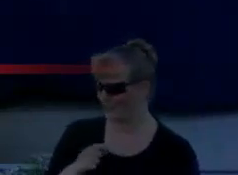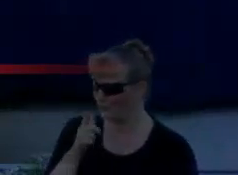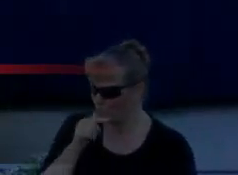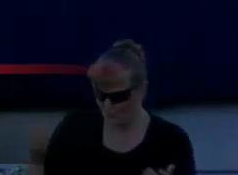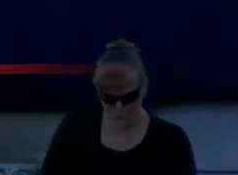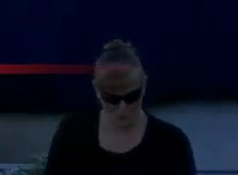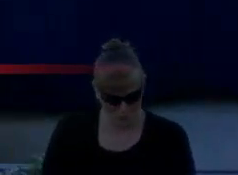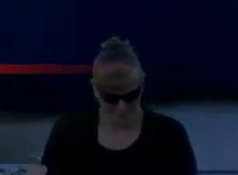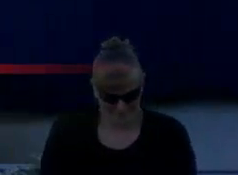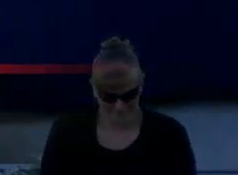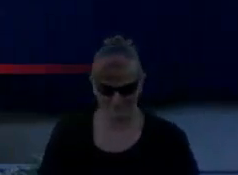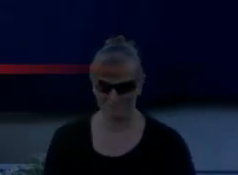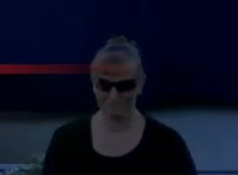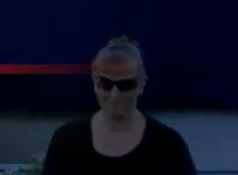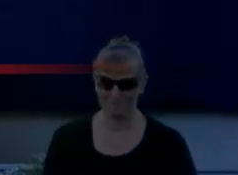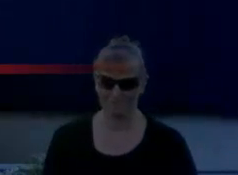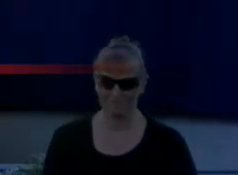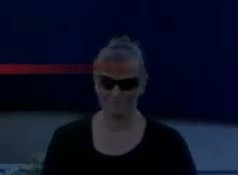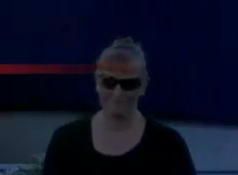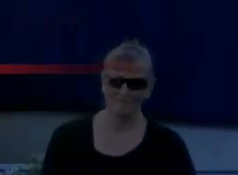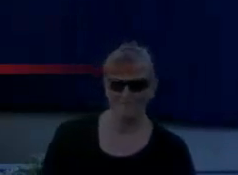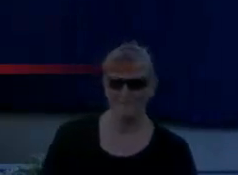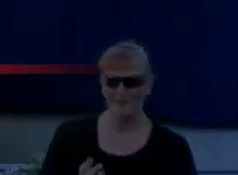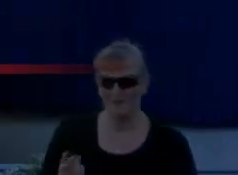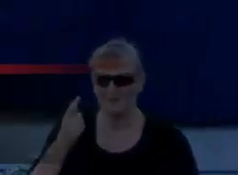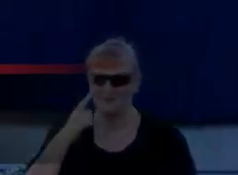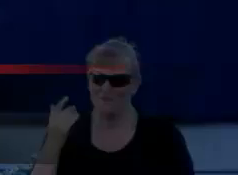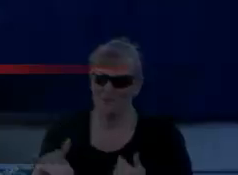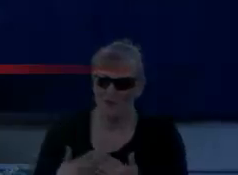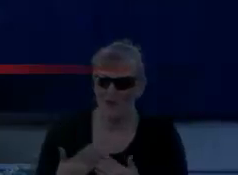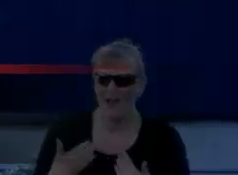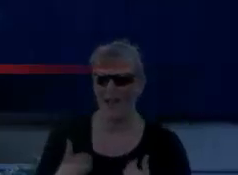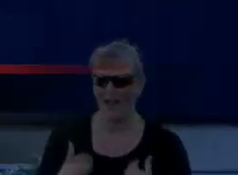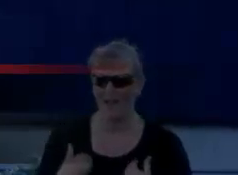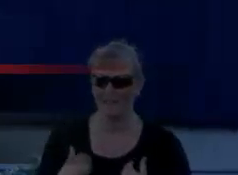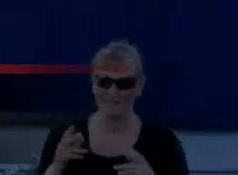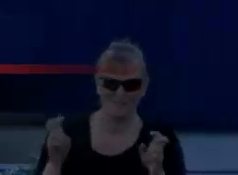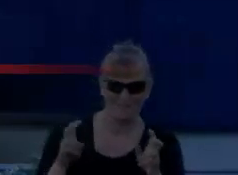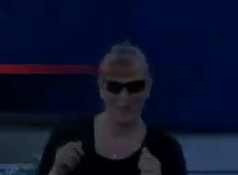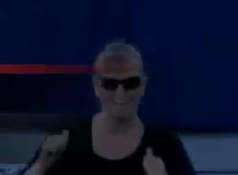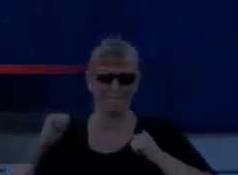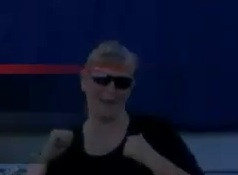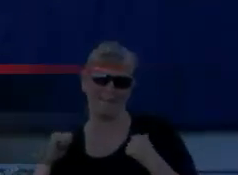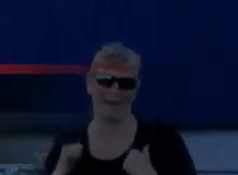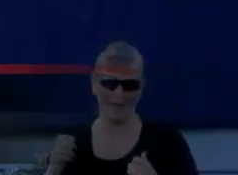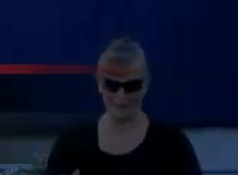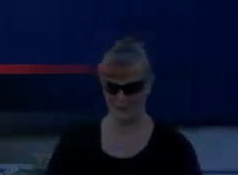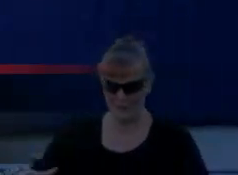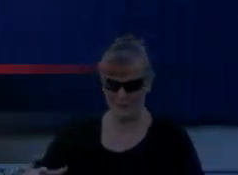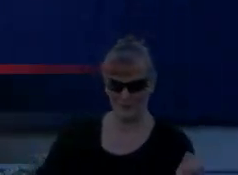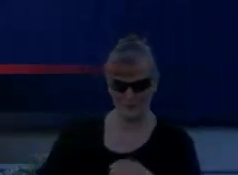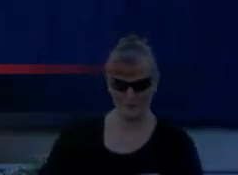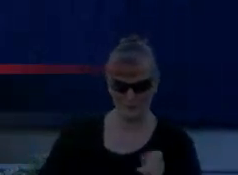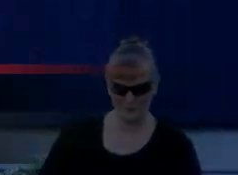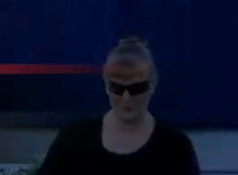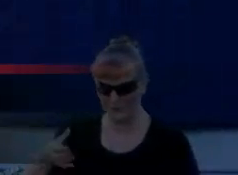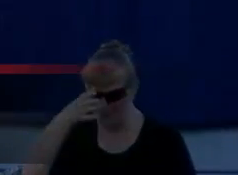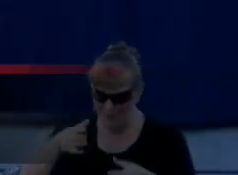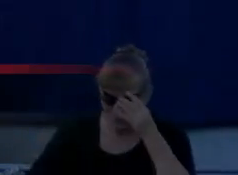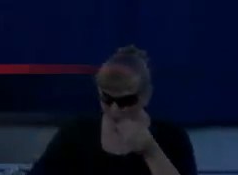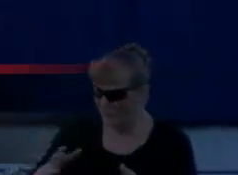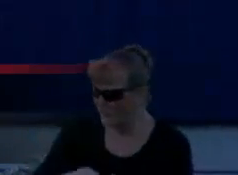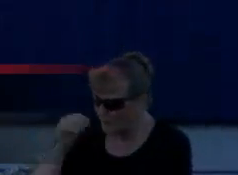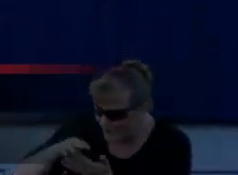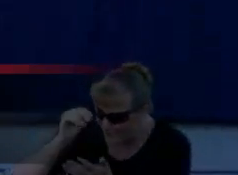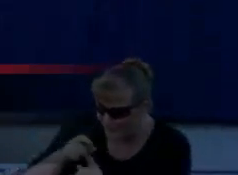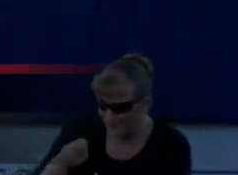women we are today. I like to think that we all have imaginary backpacks that we would fill up with knowledge and life skills during the 4 years